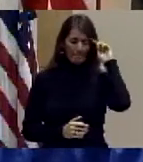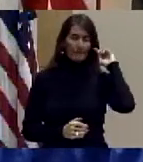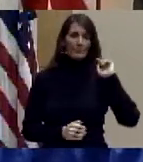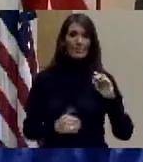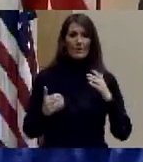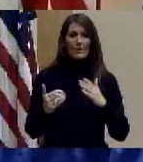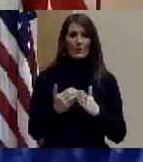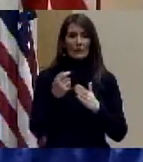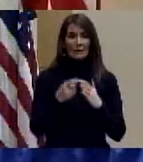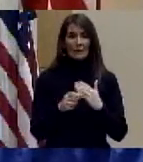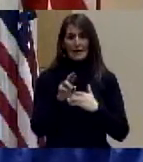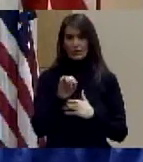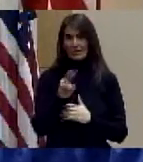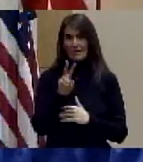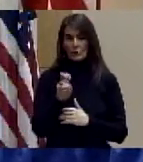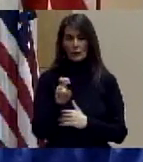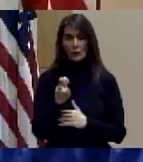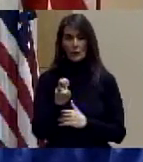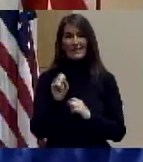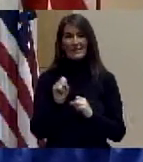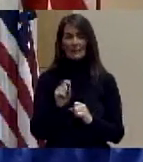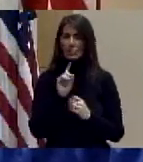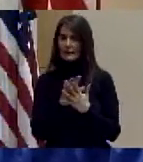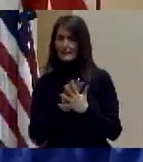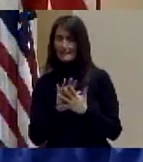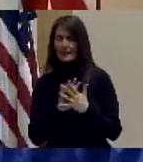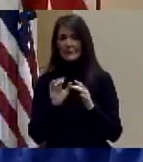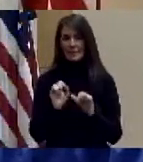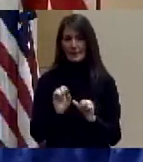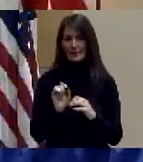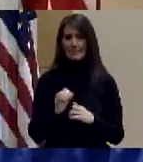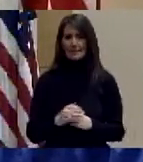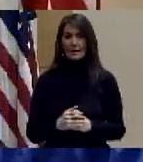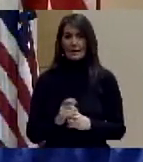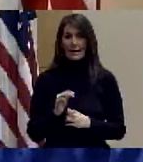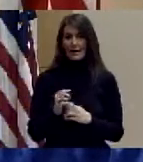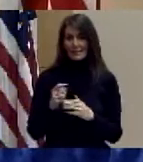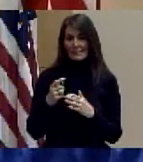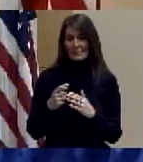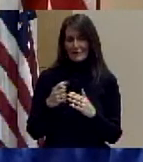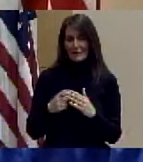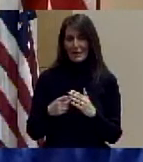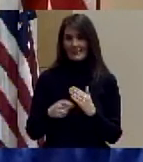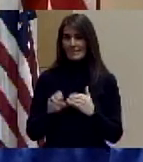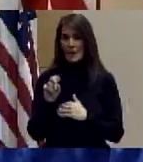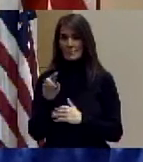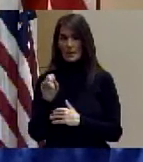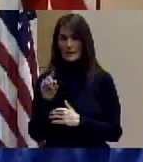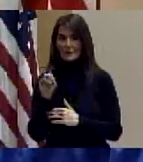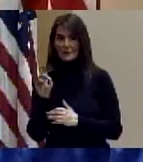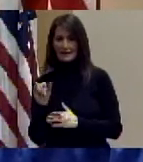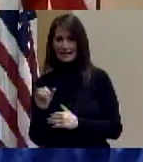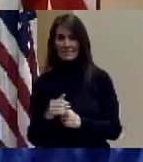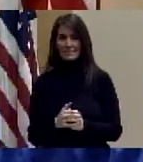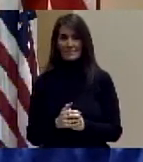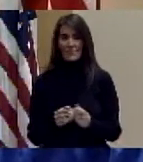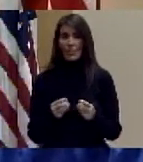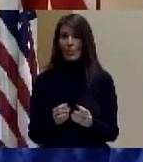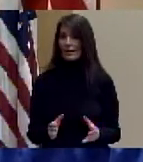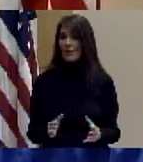New tax revenue from development can be elusive if CMITA tax subsidies, granted without local